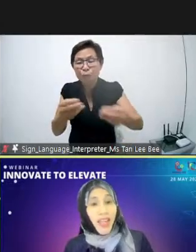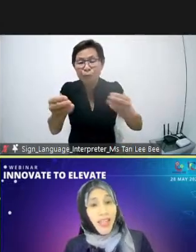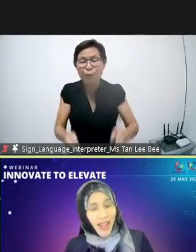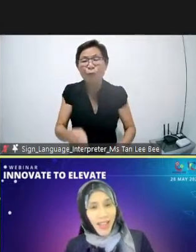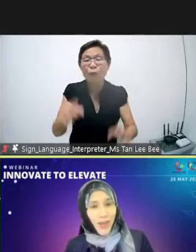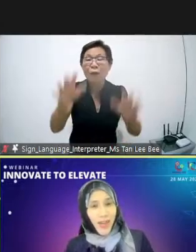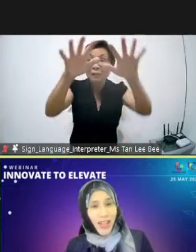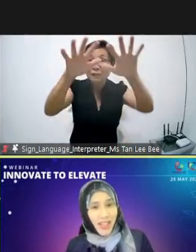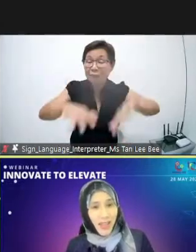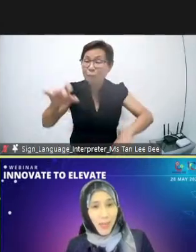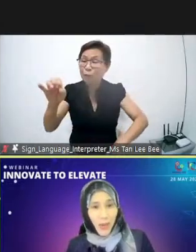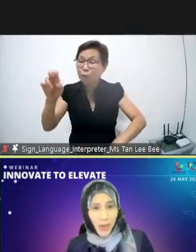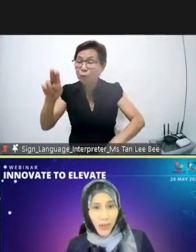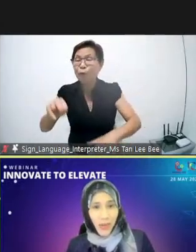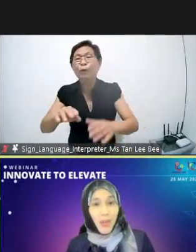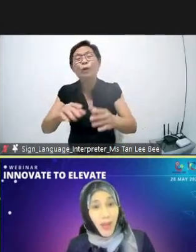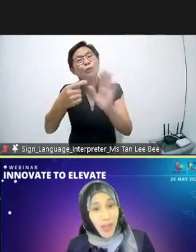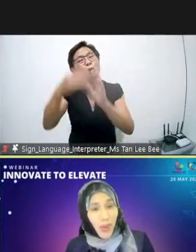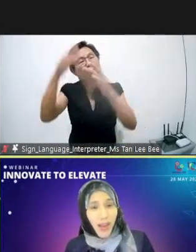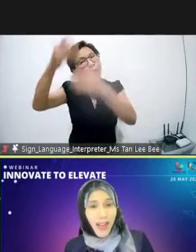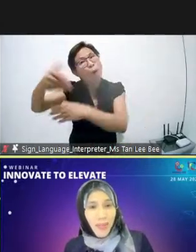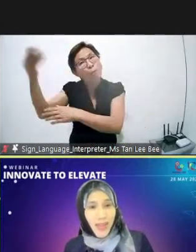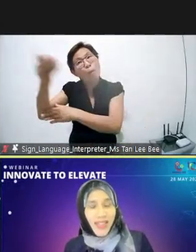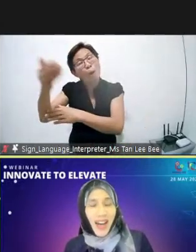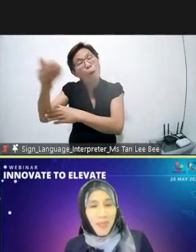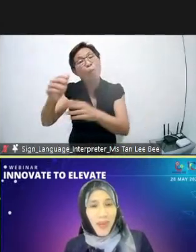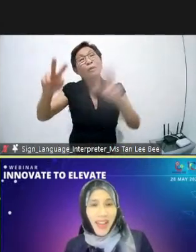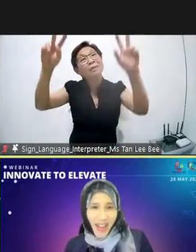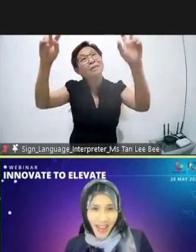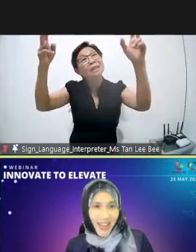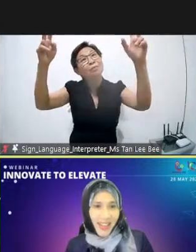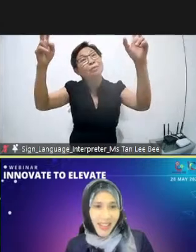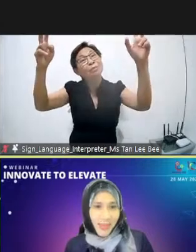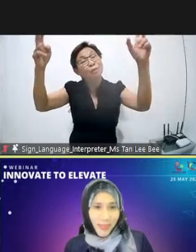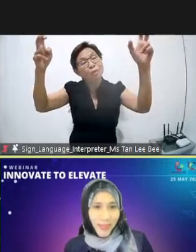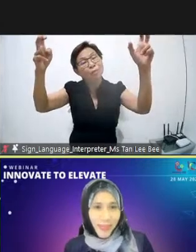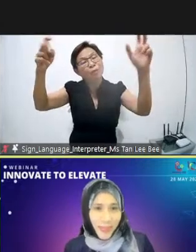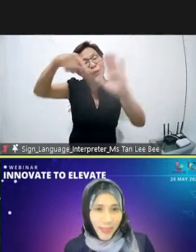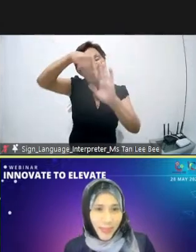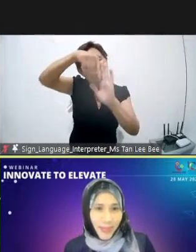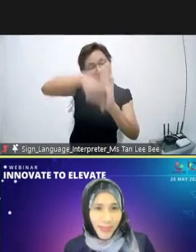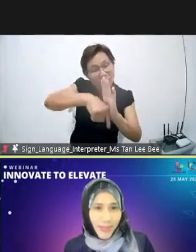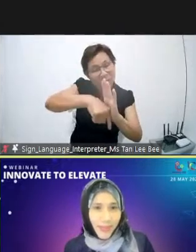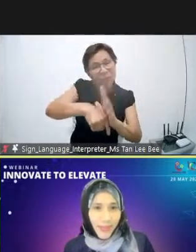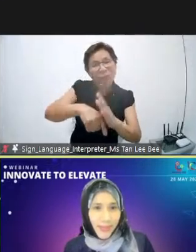share insights on the team module. Please welcome Mr. Ahmad Haikal.